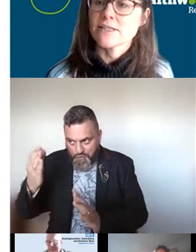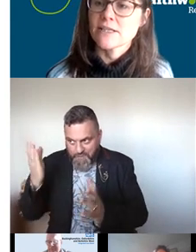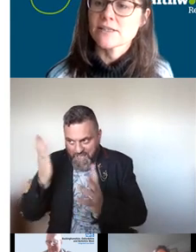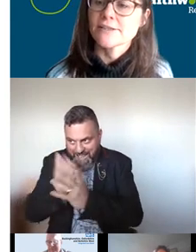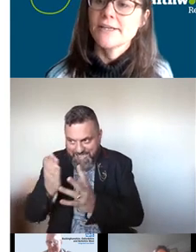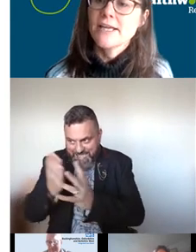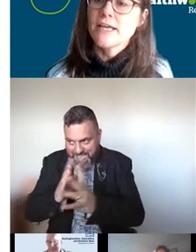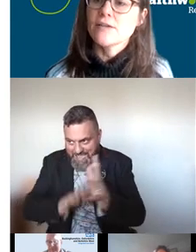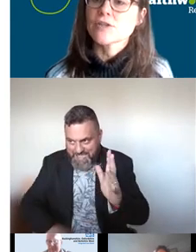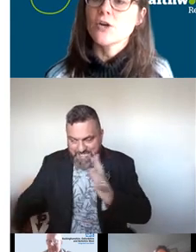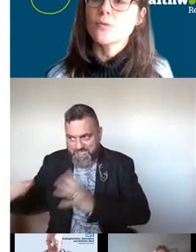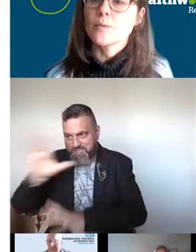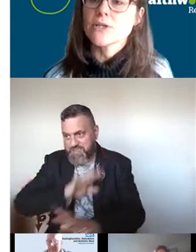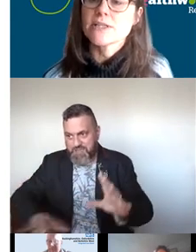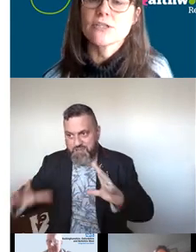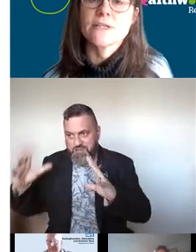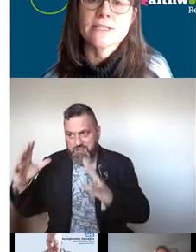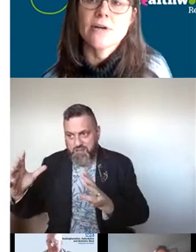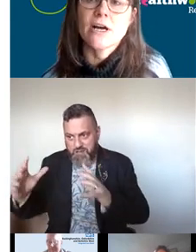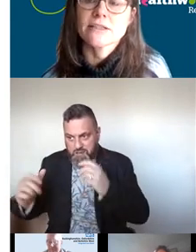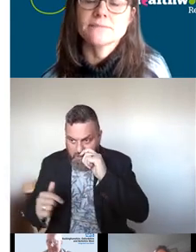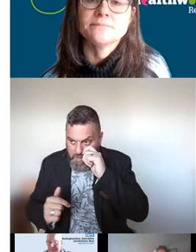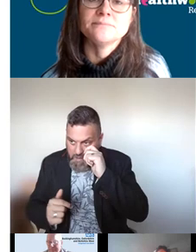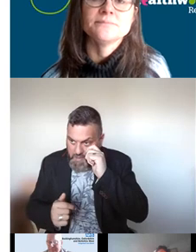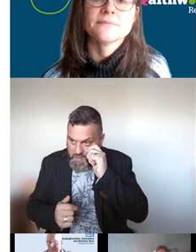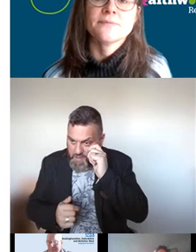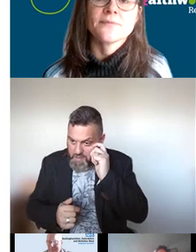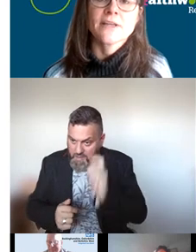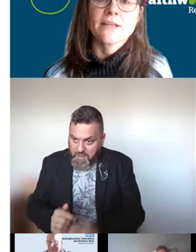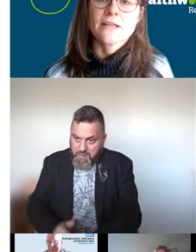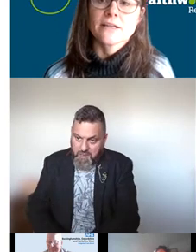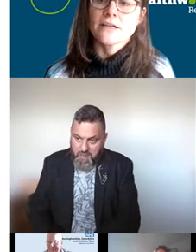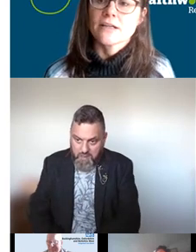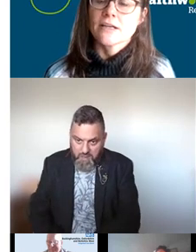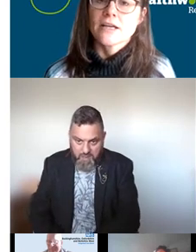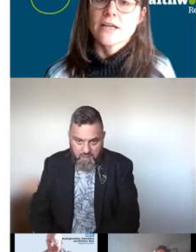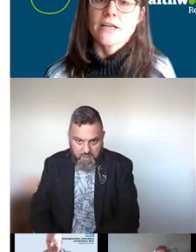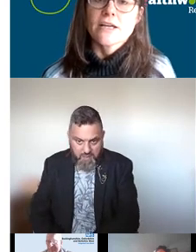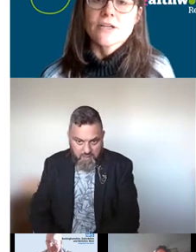and seamlessness? If so, what bodies are doing this work?